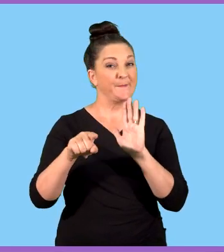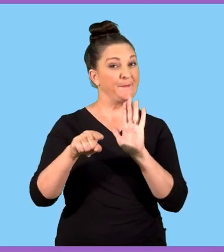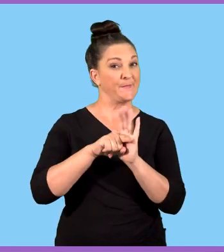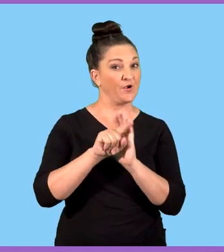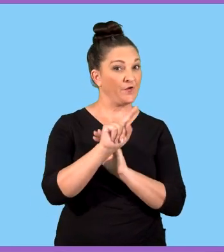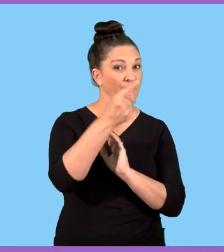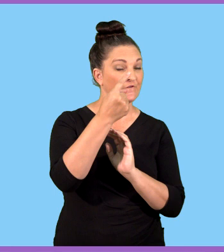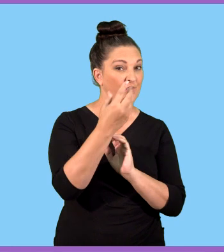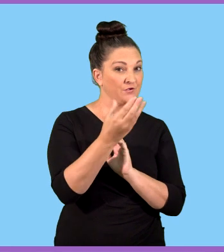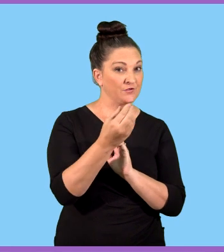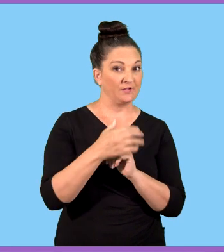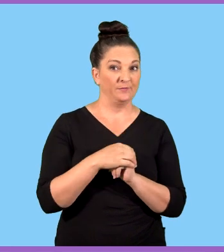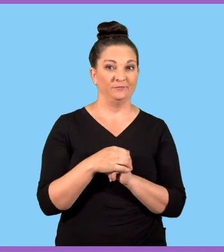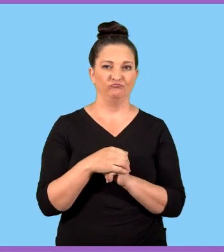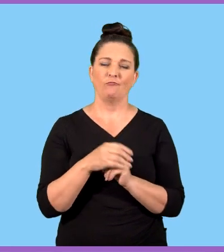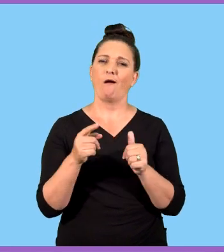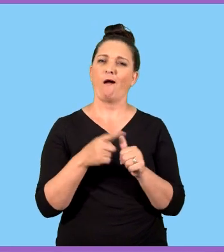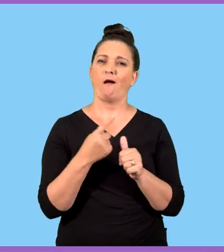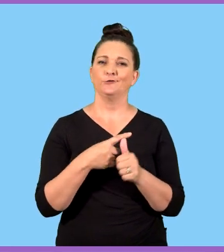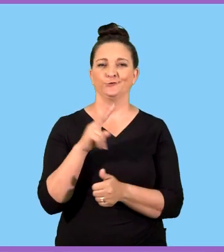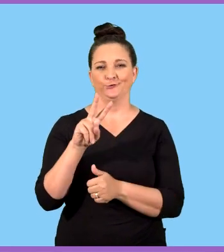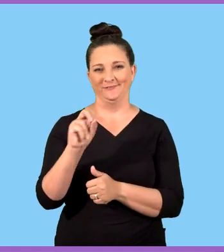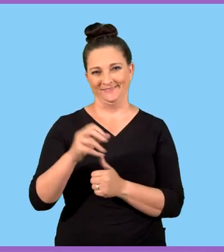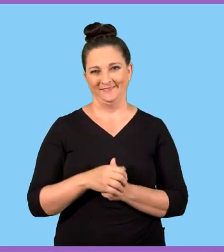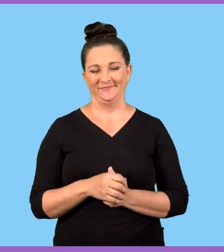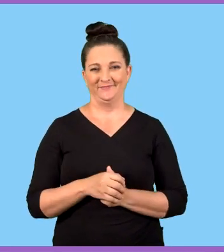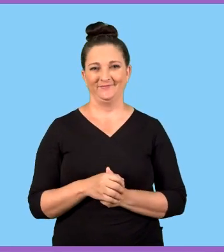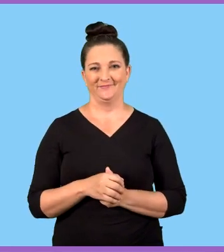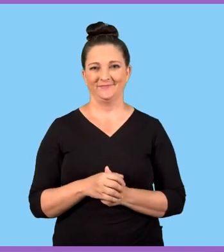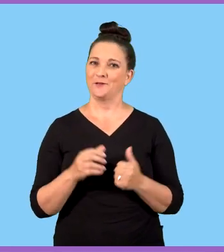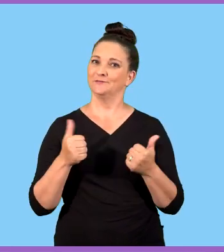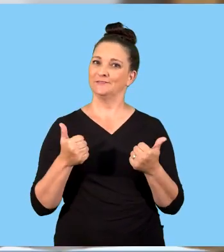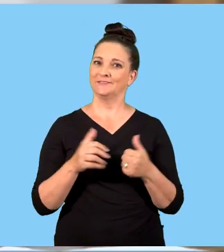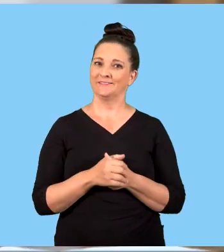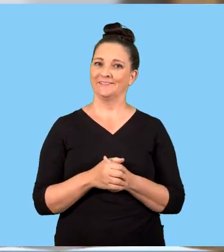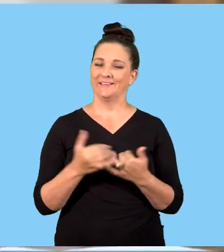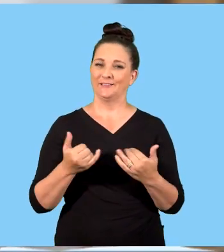minus the first number, and that gives me 20.